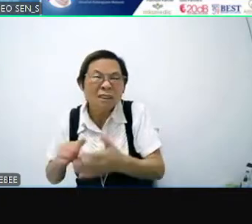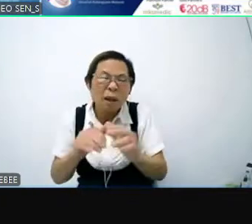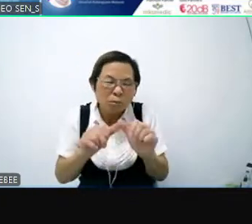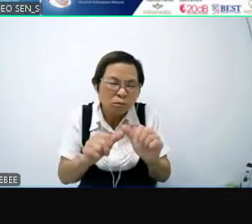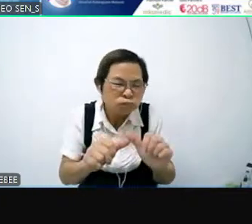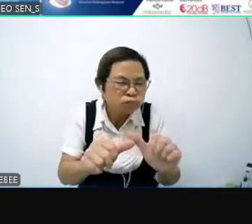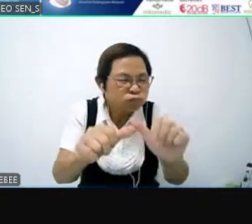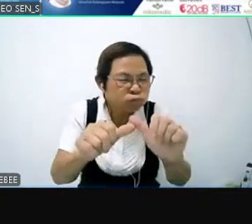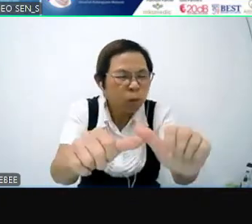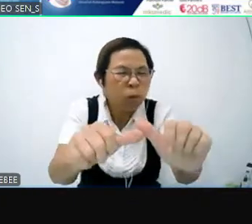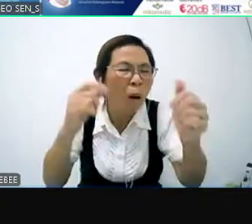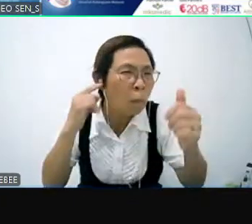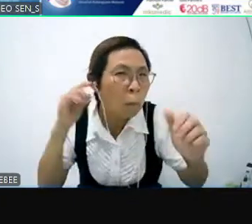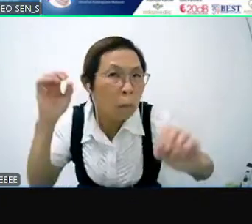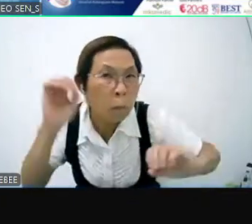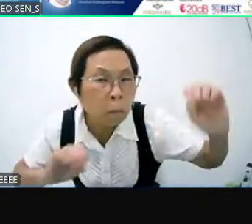is